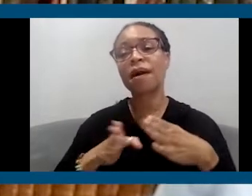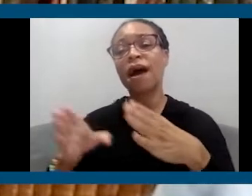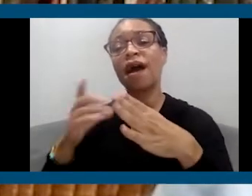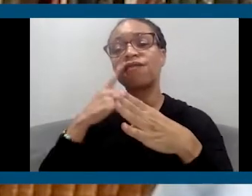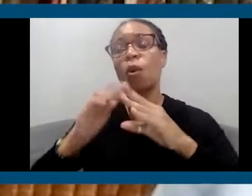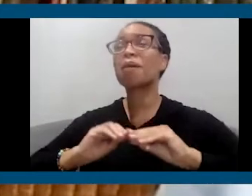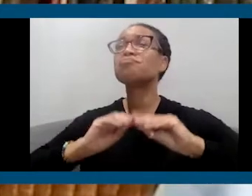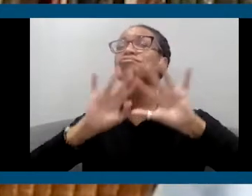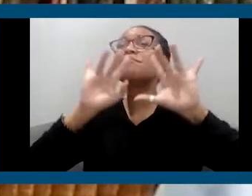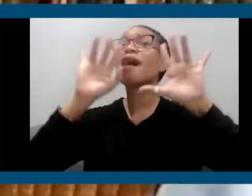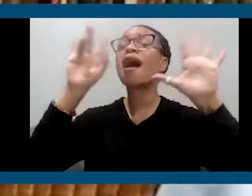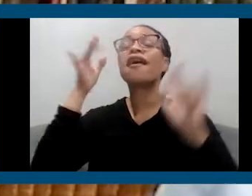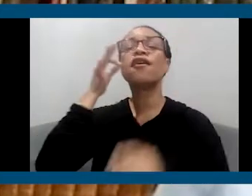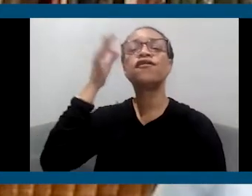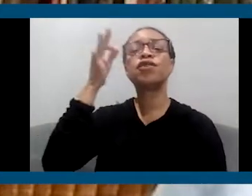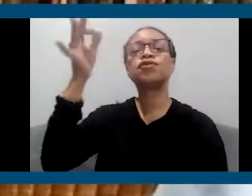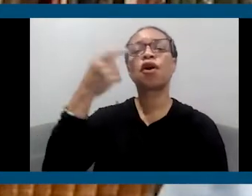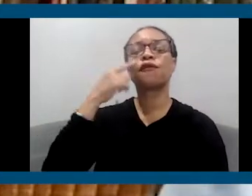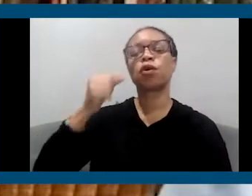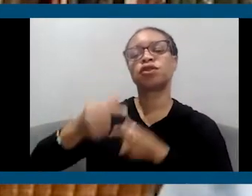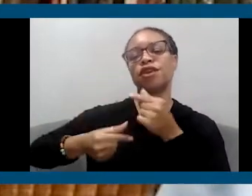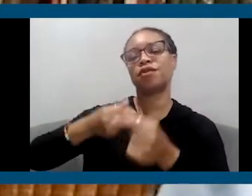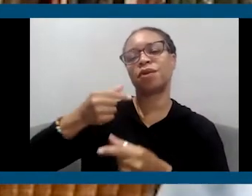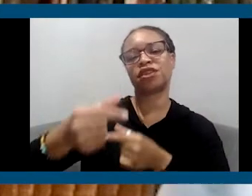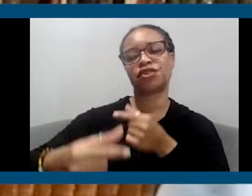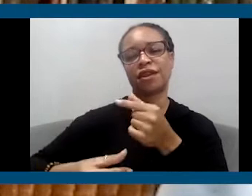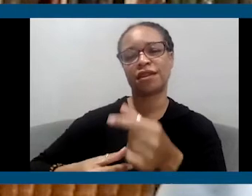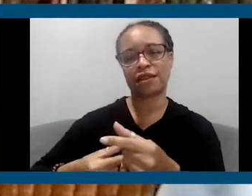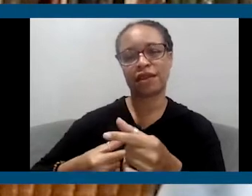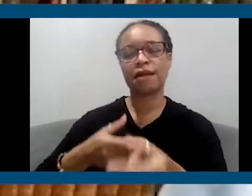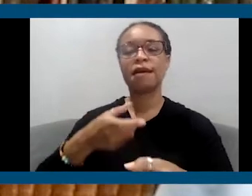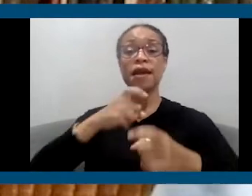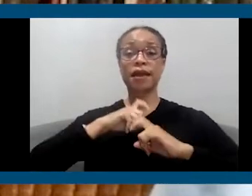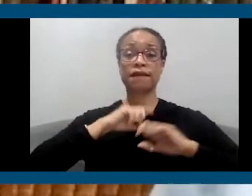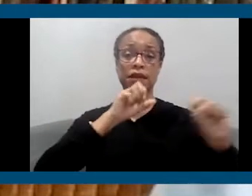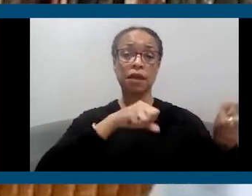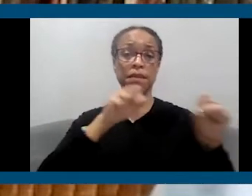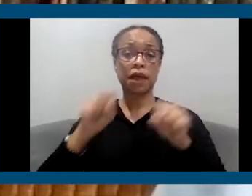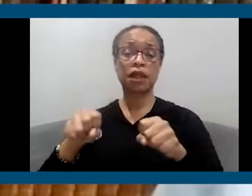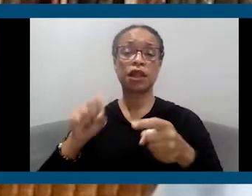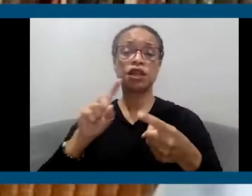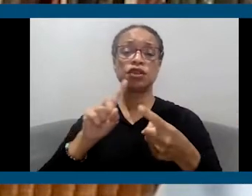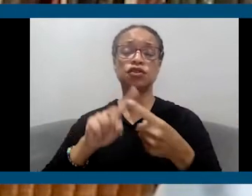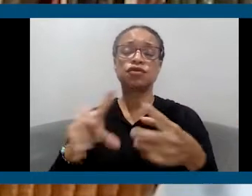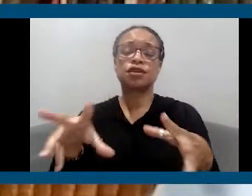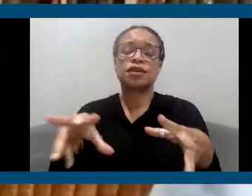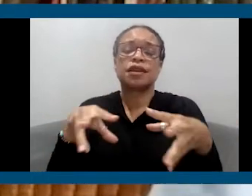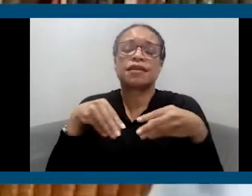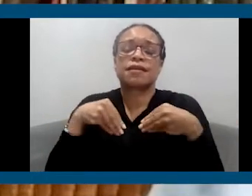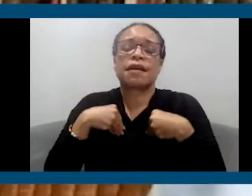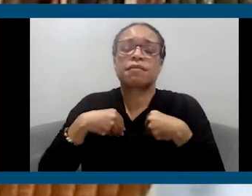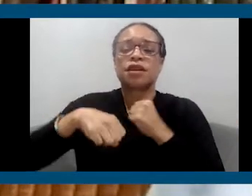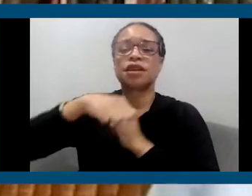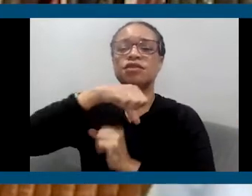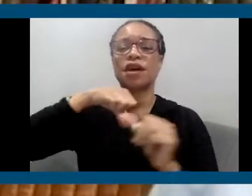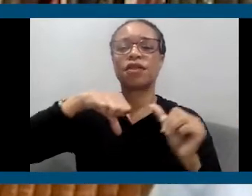future for our coming generations. Grant us the ability to embrace each other